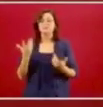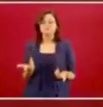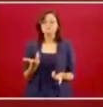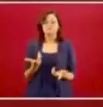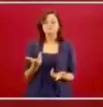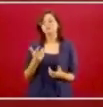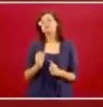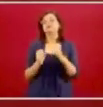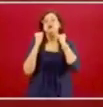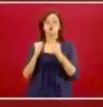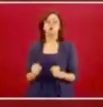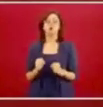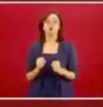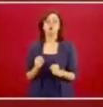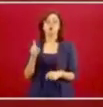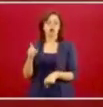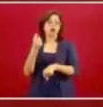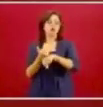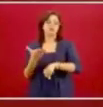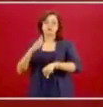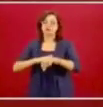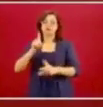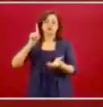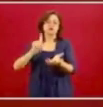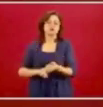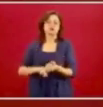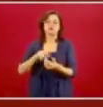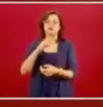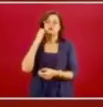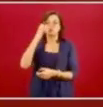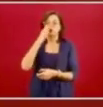each institution should have an ethics committee.